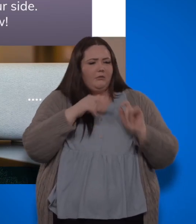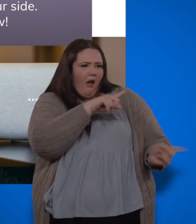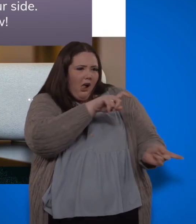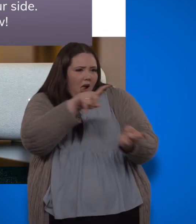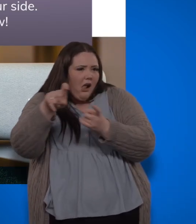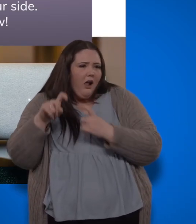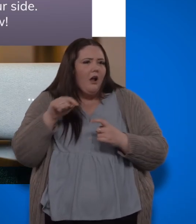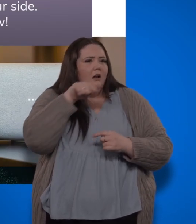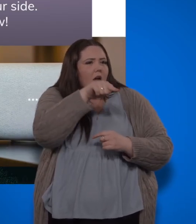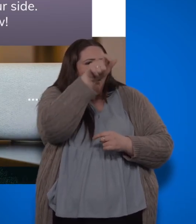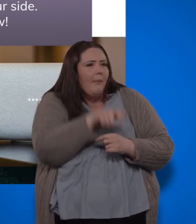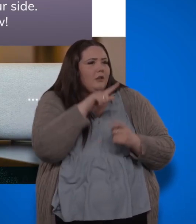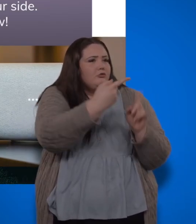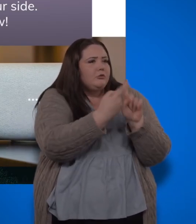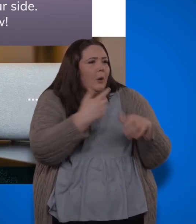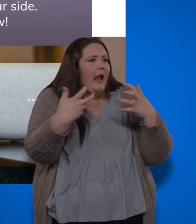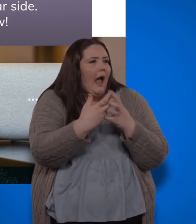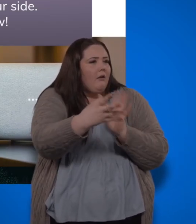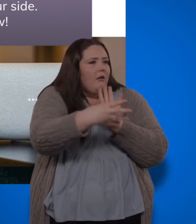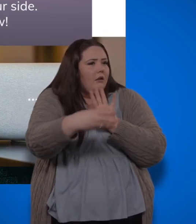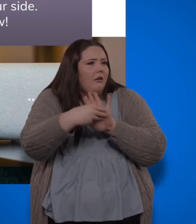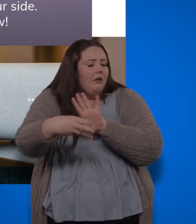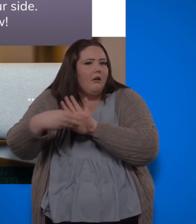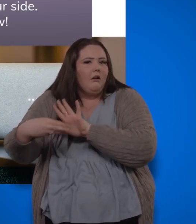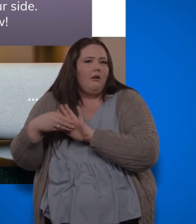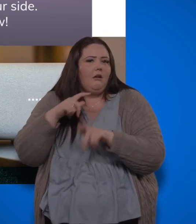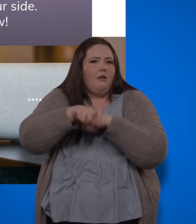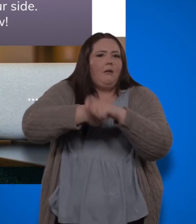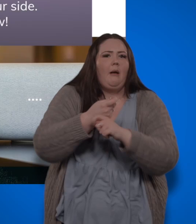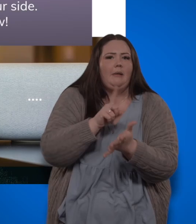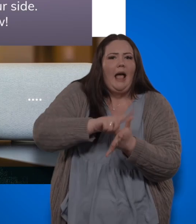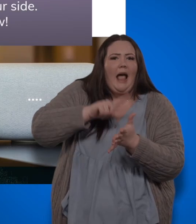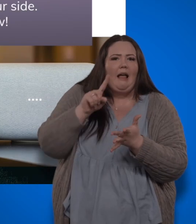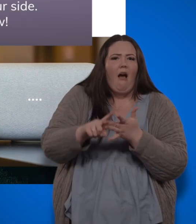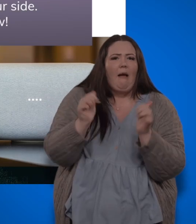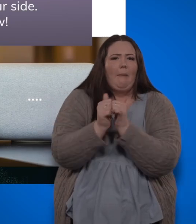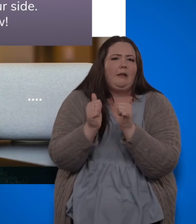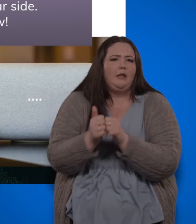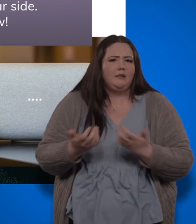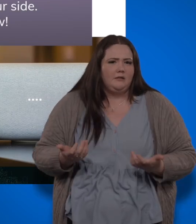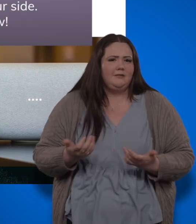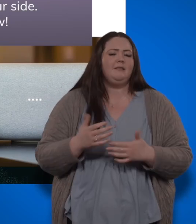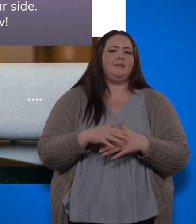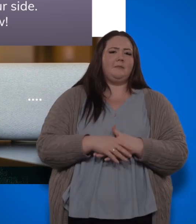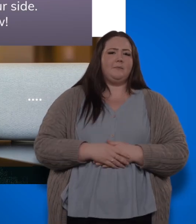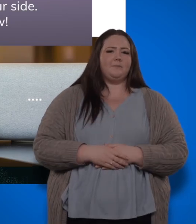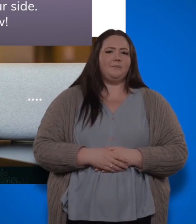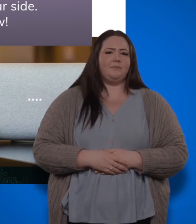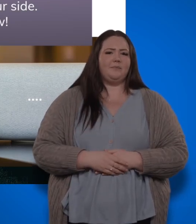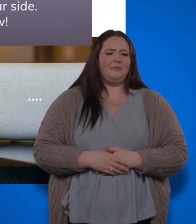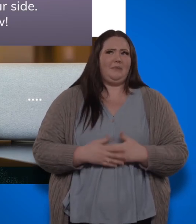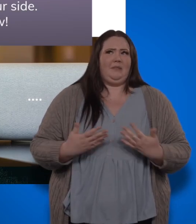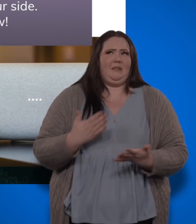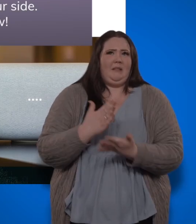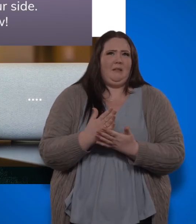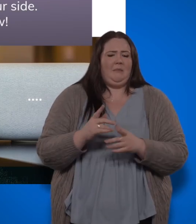companion. It's a kind of weird narcissism. This program is me, trained entirely